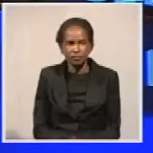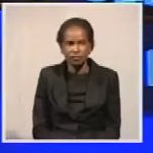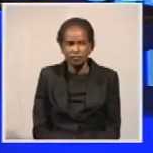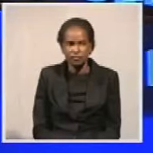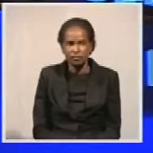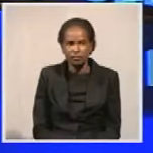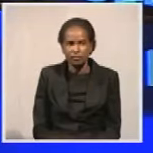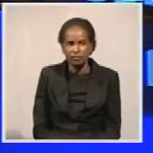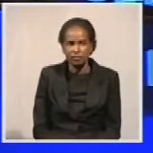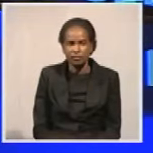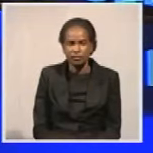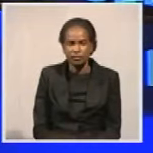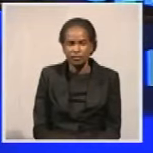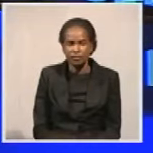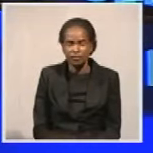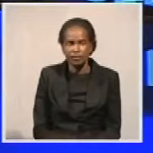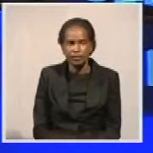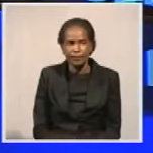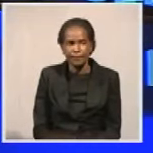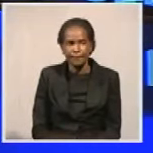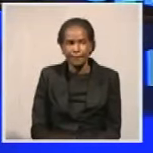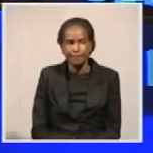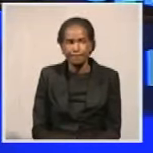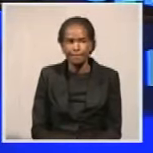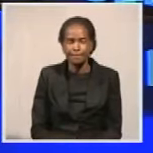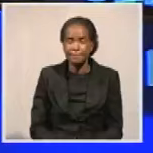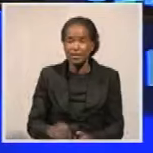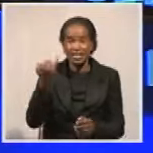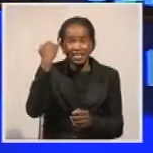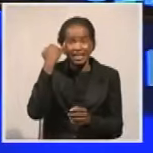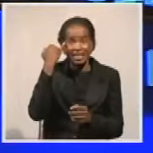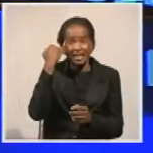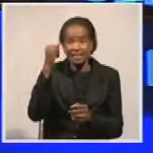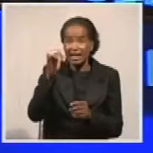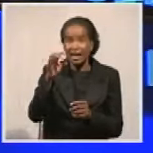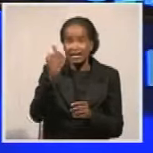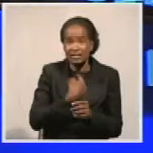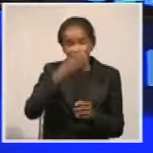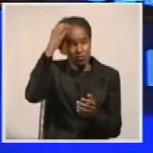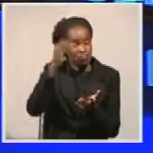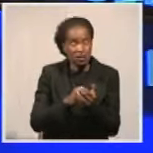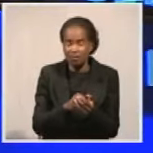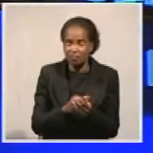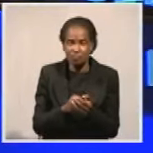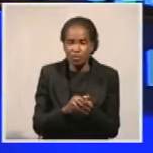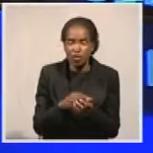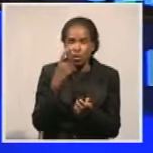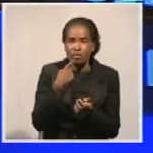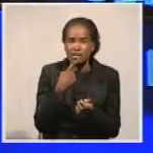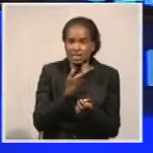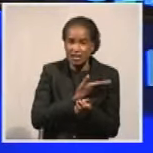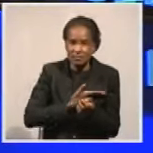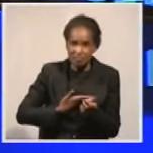not just taken out of the blues, but knowing also that the